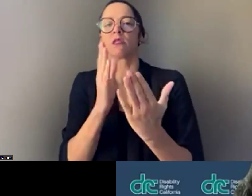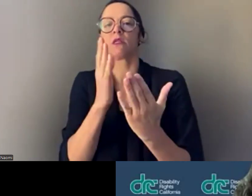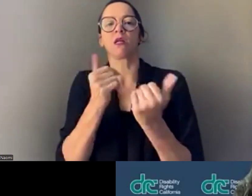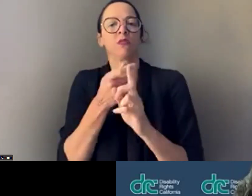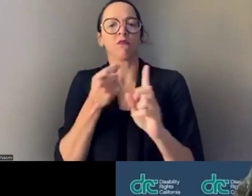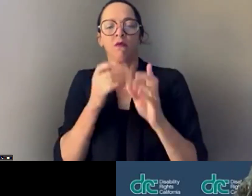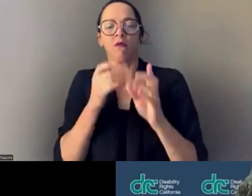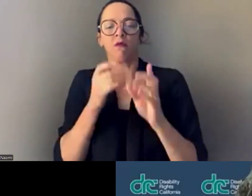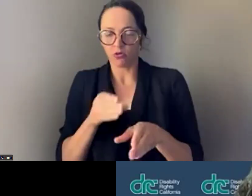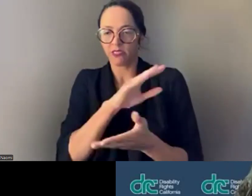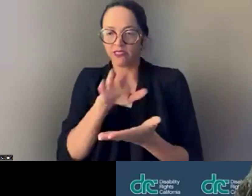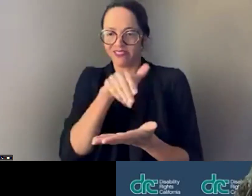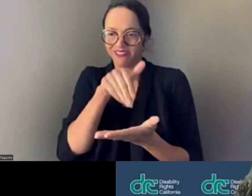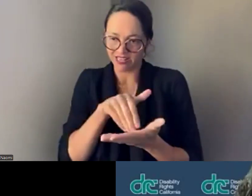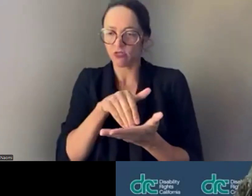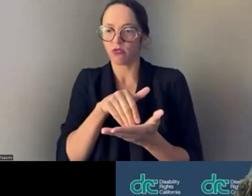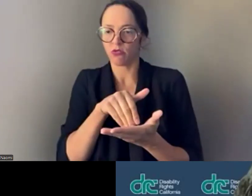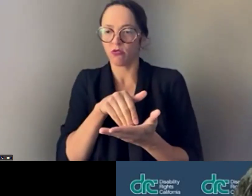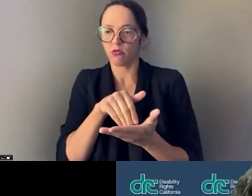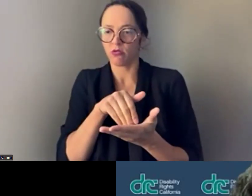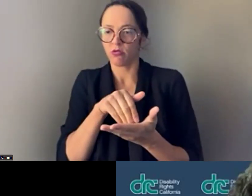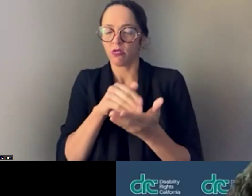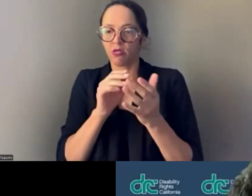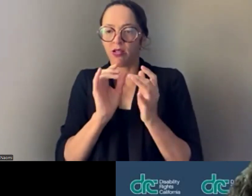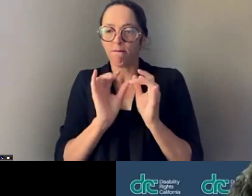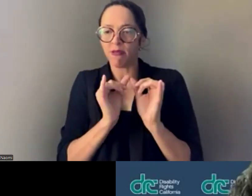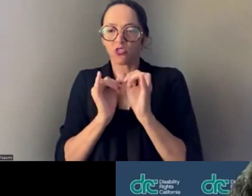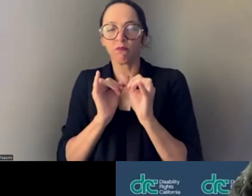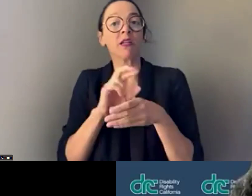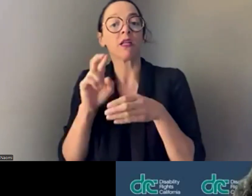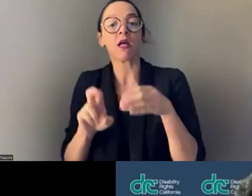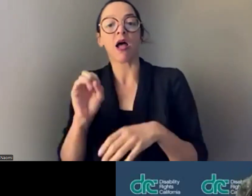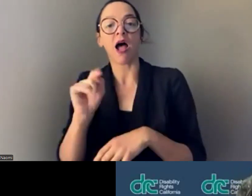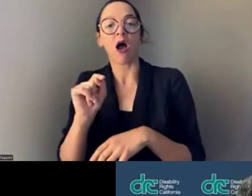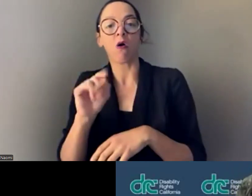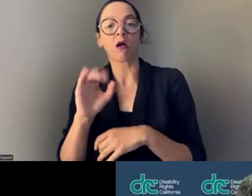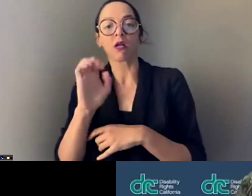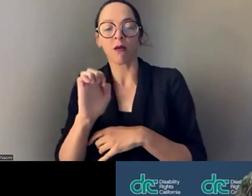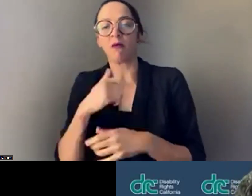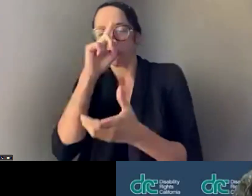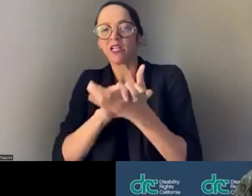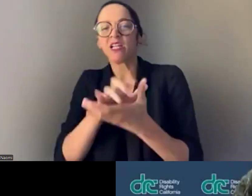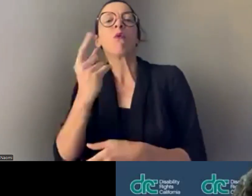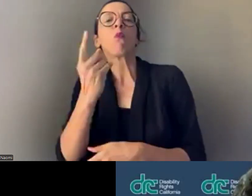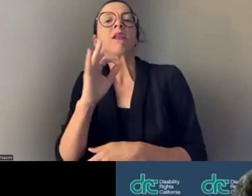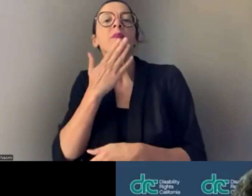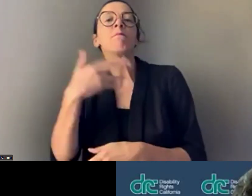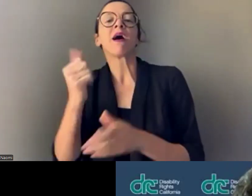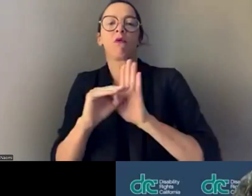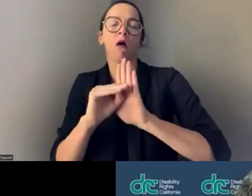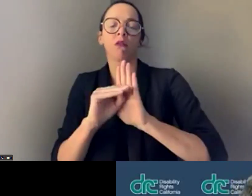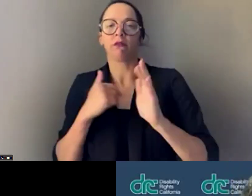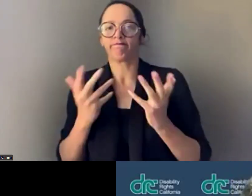measurements, which I think are one of the better models out there. So I would encourage folks to look to that model as an